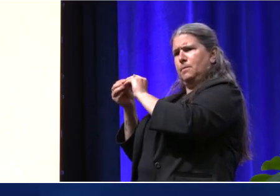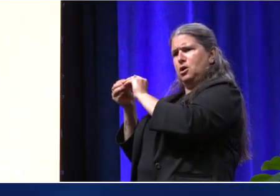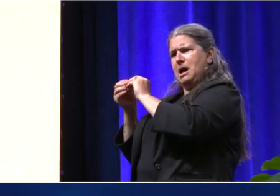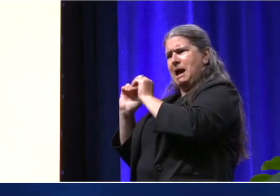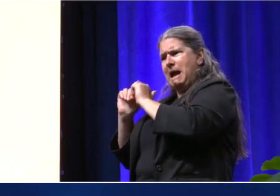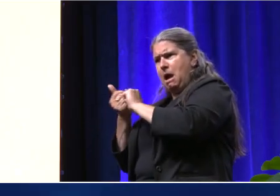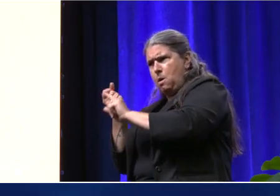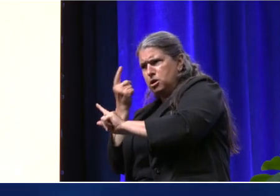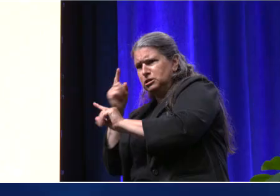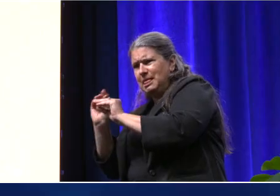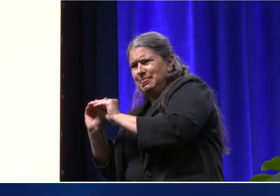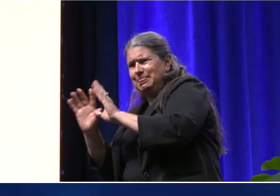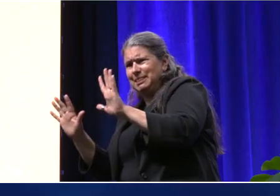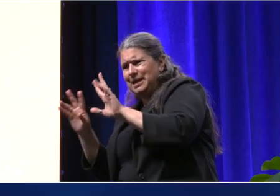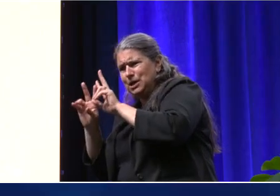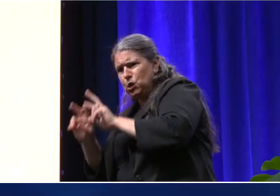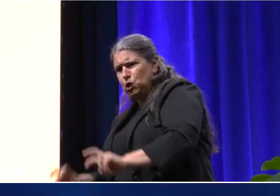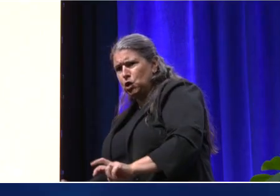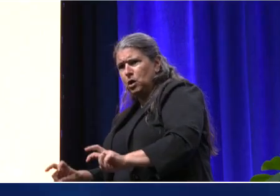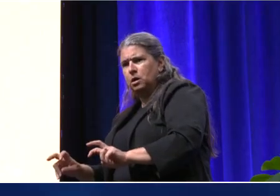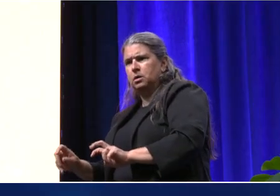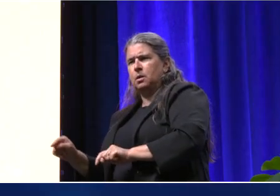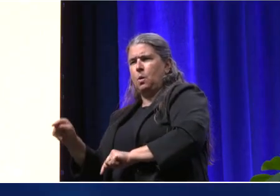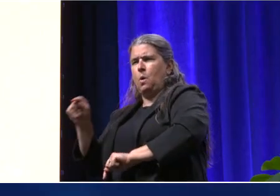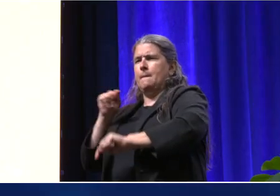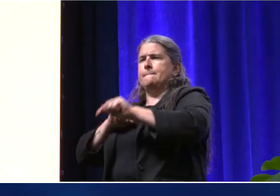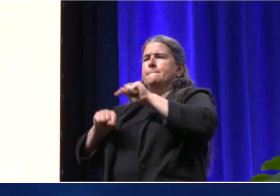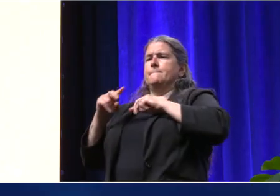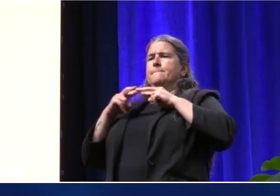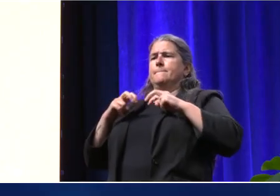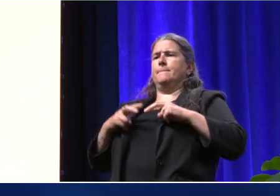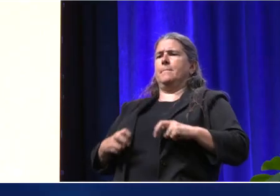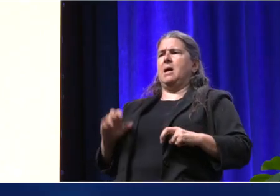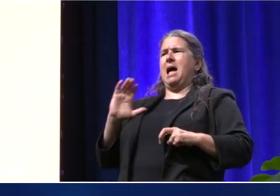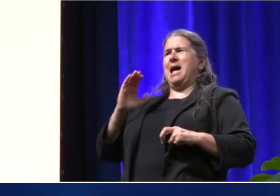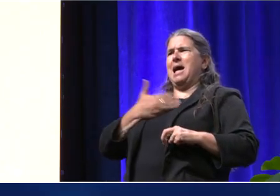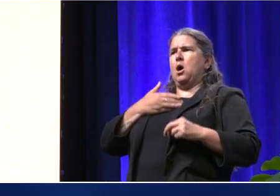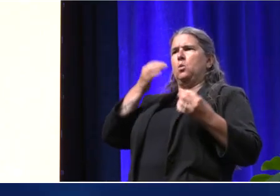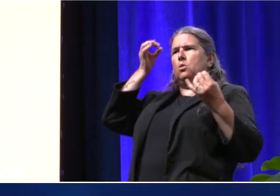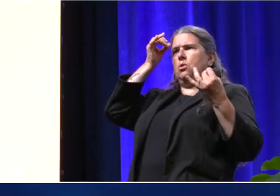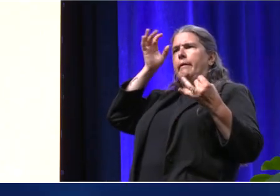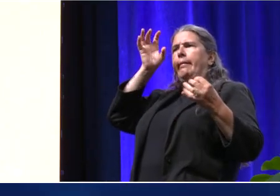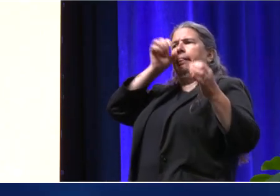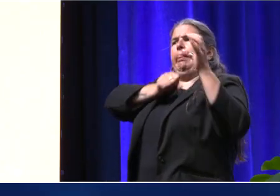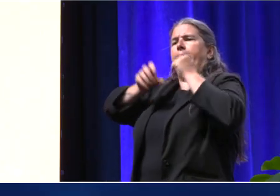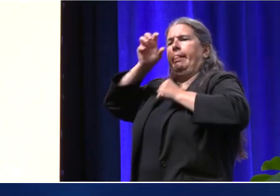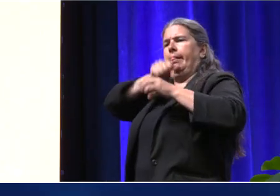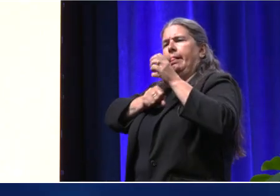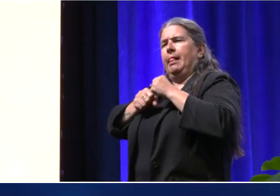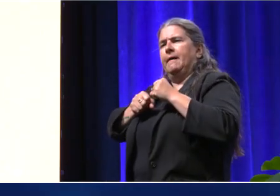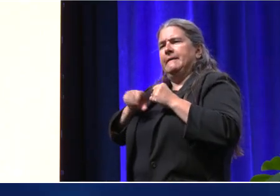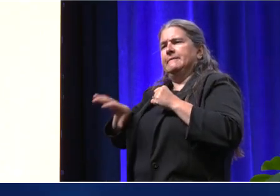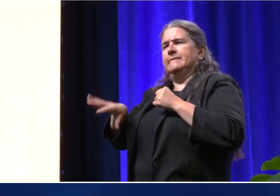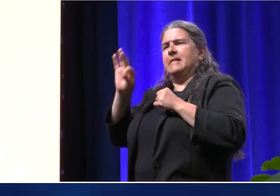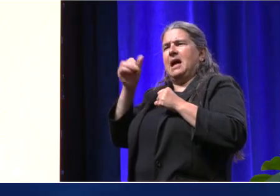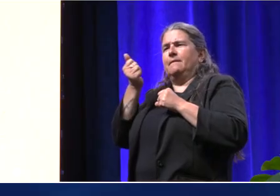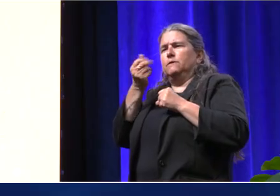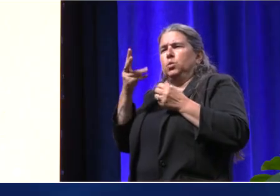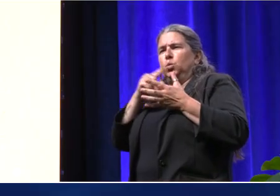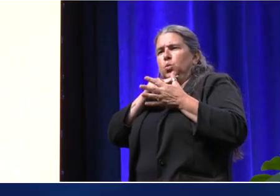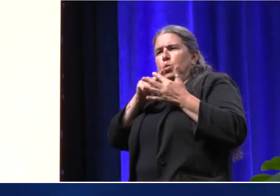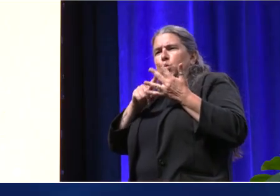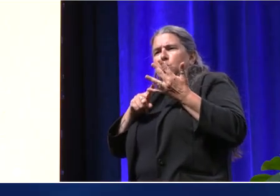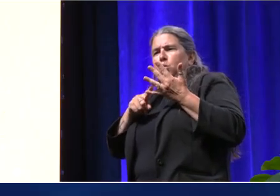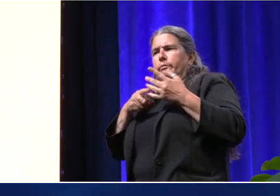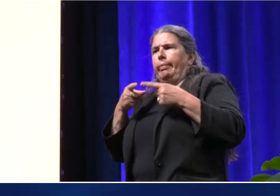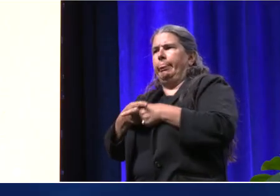and question some of our assumptions. And in doing so, I have found a few paradoxes that I didn't know of before that have really changed